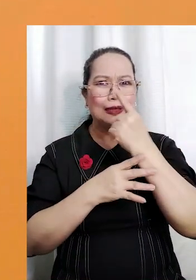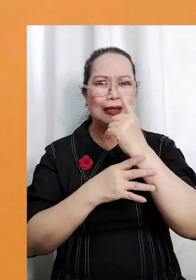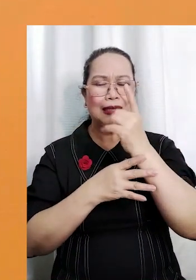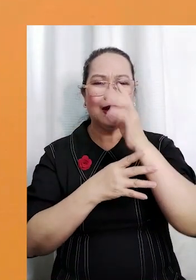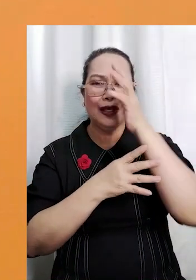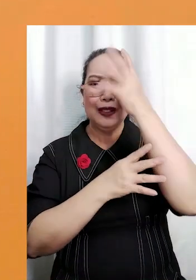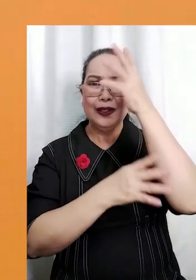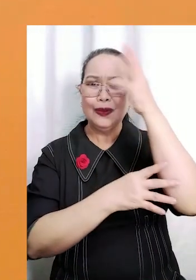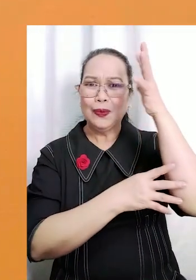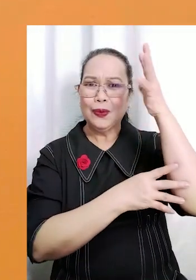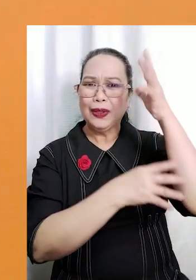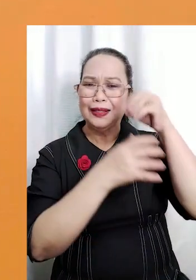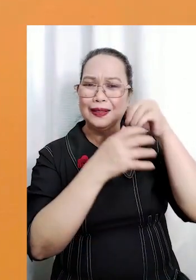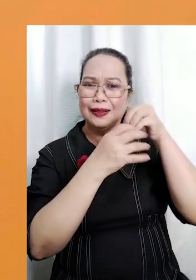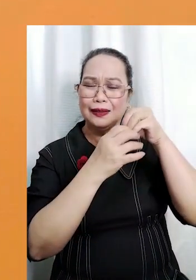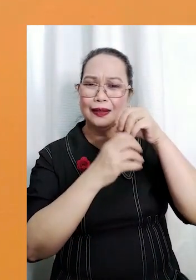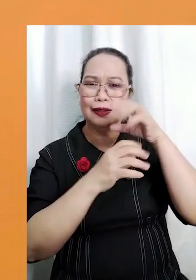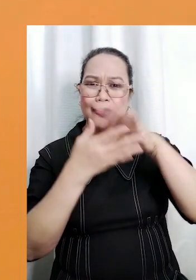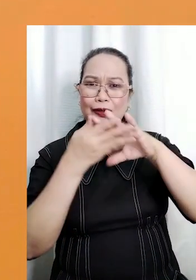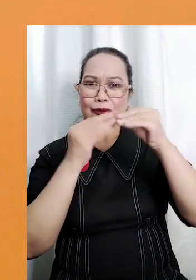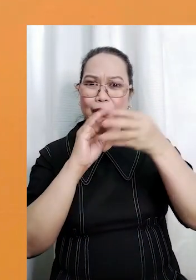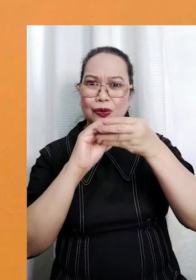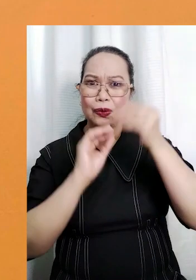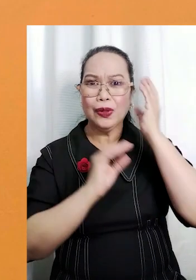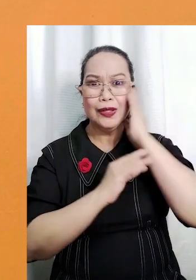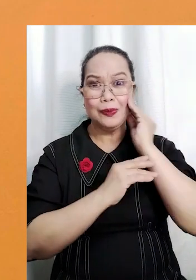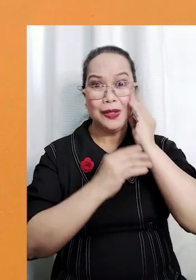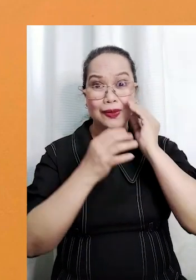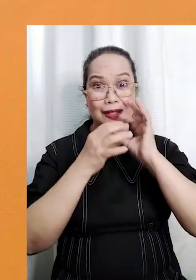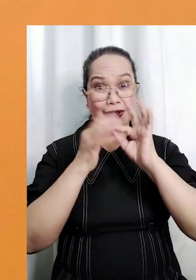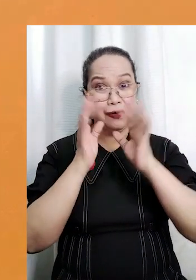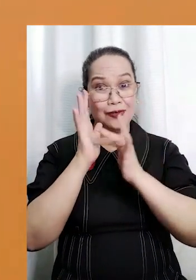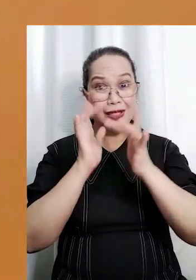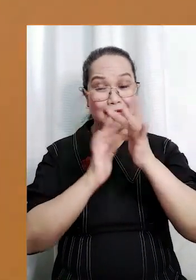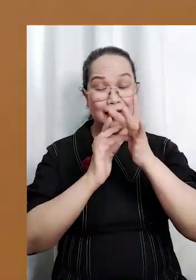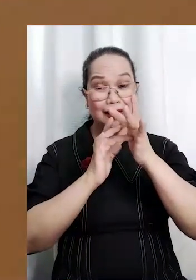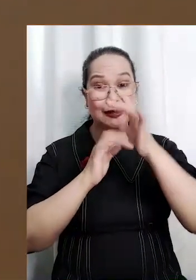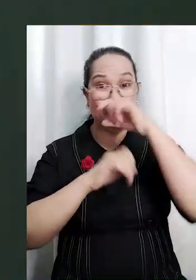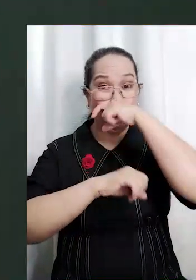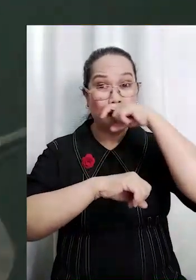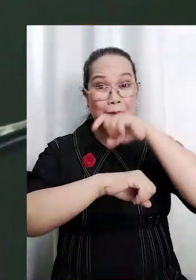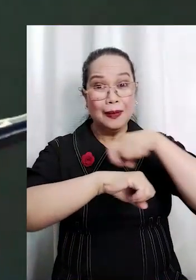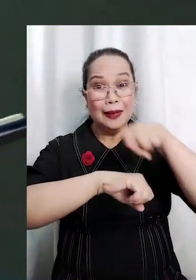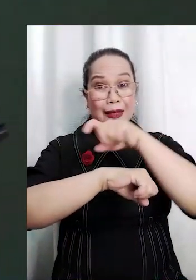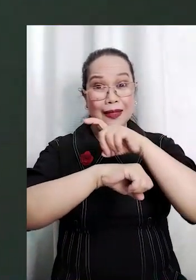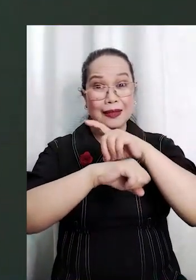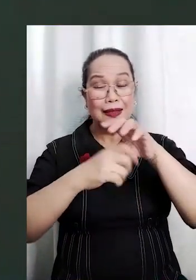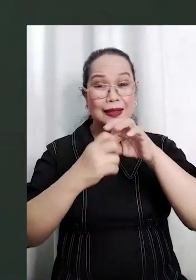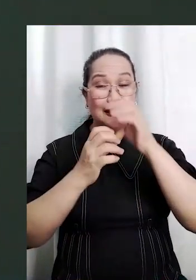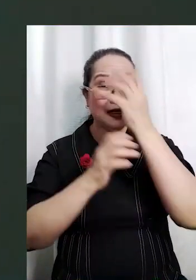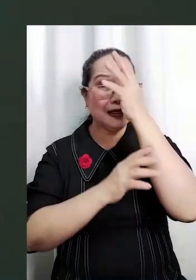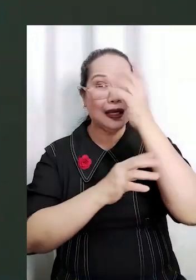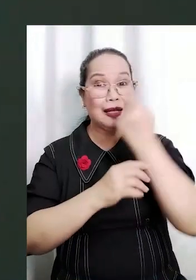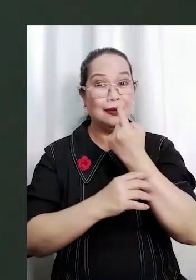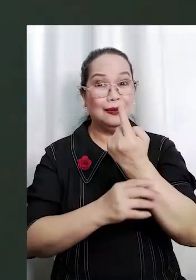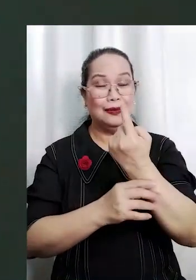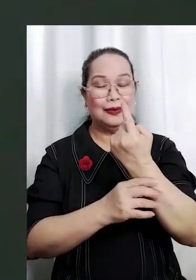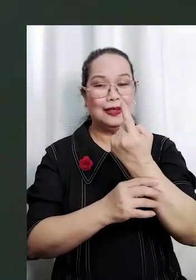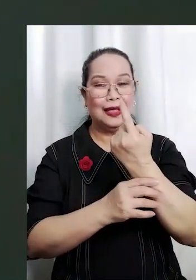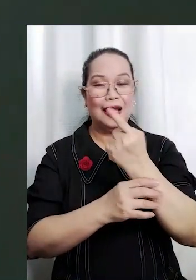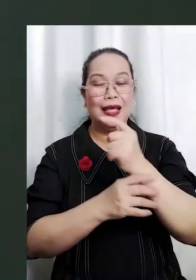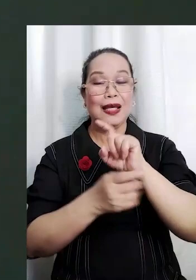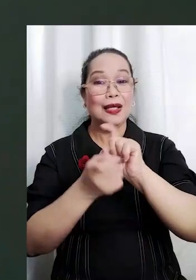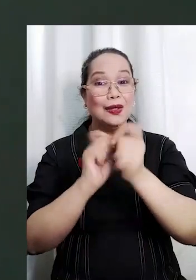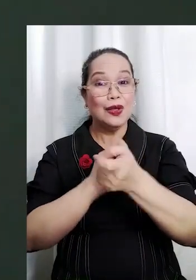wilderness story and the wilderness experience of the Lord Jesus Christ. Let us turn our Bibles to Luke